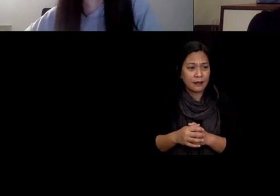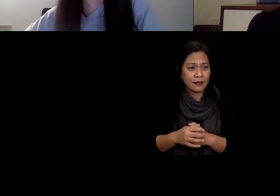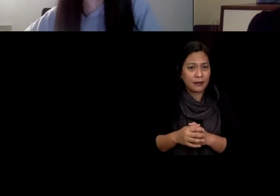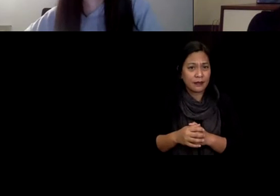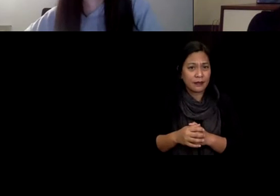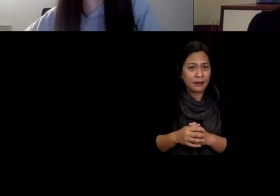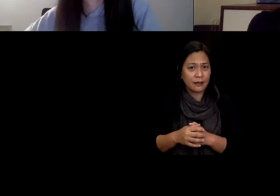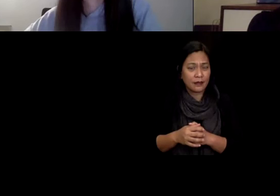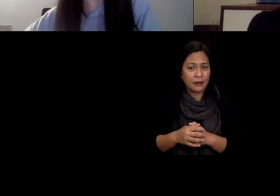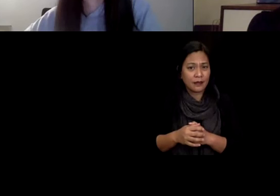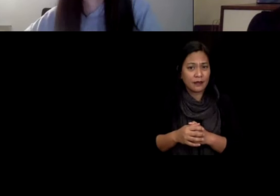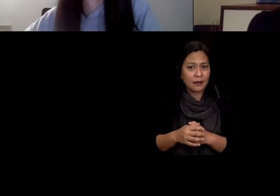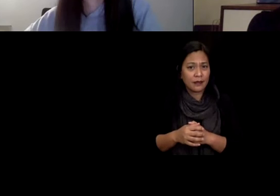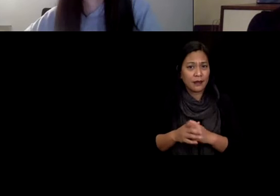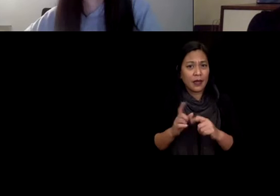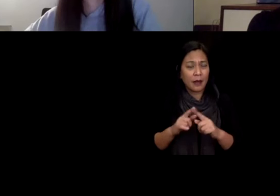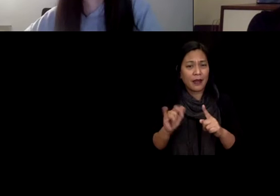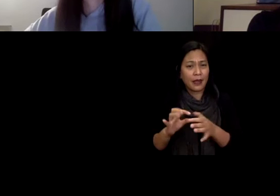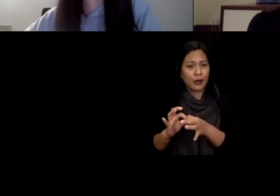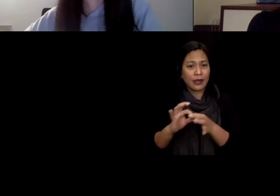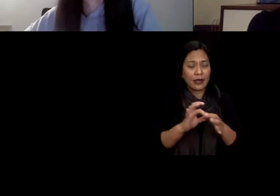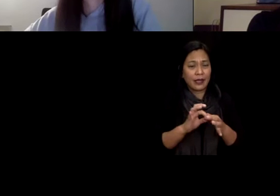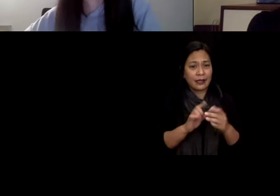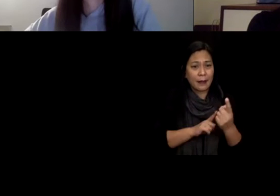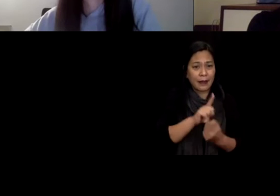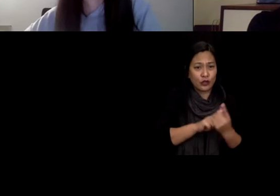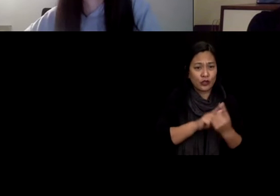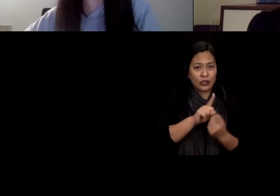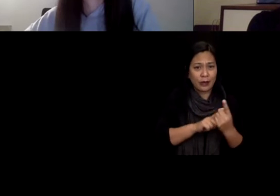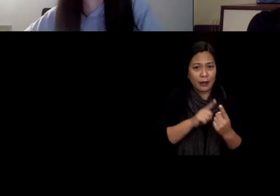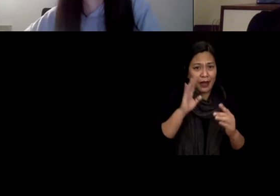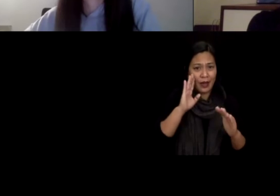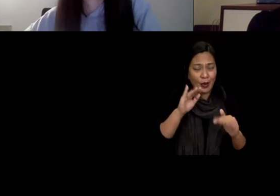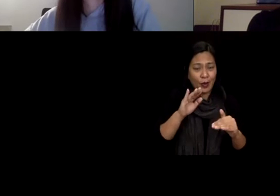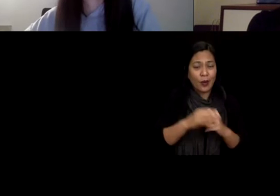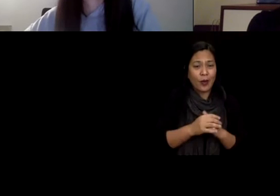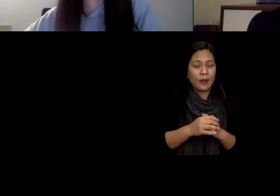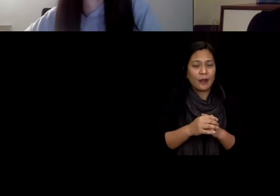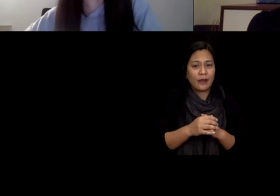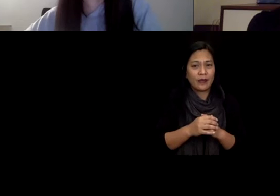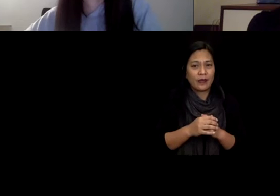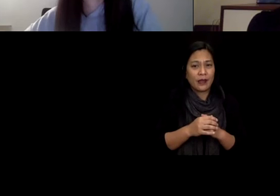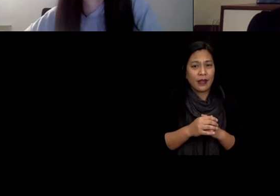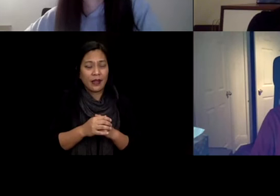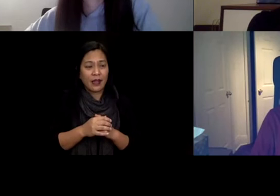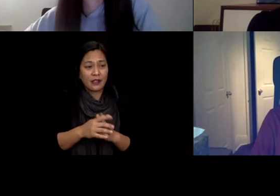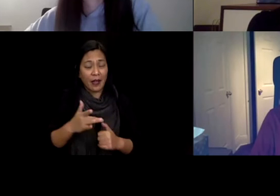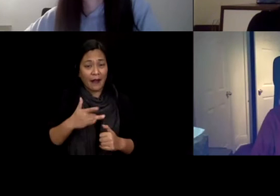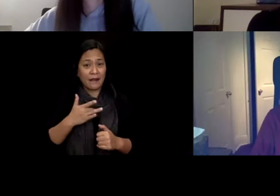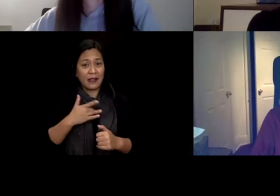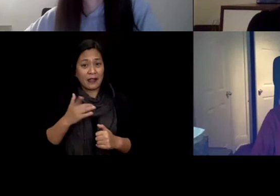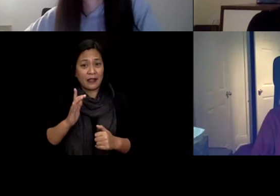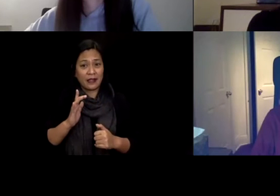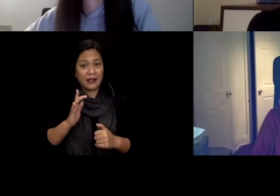this kind of connects to the question about mentorship, I hope, but you know, something we've gotten better at, I'd humbly say, the last